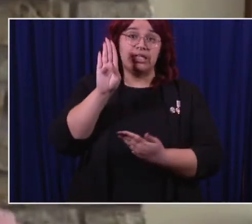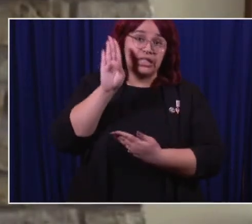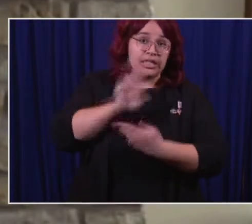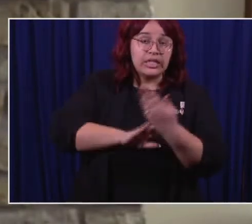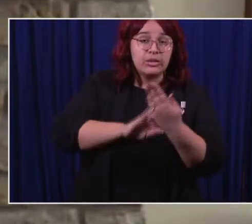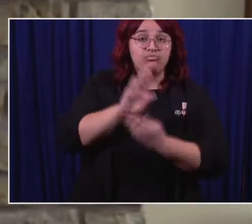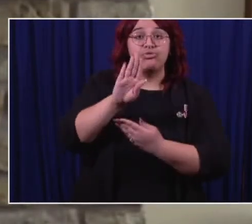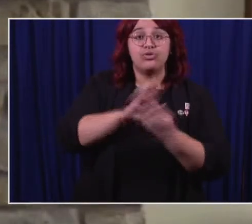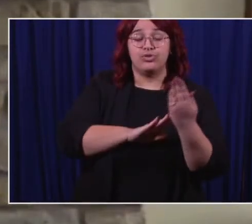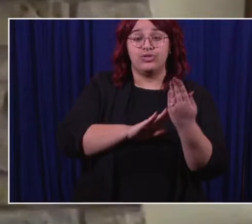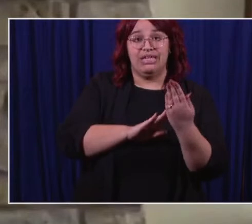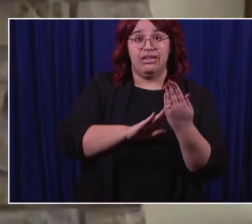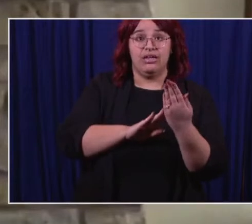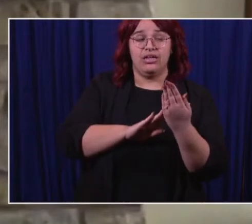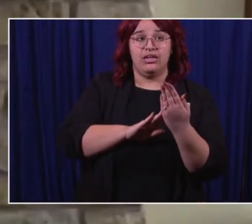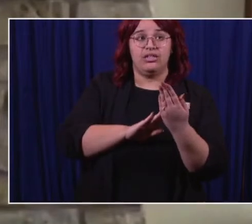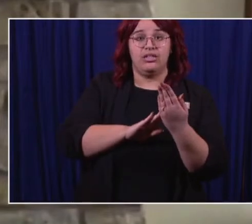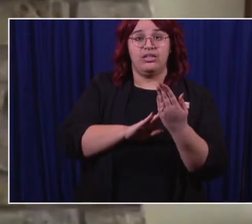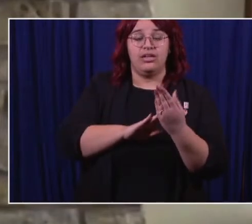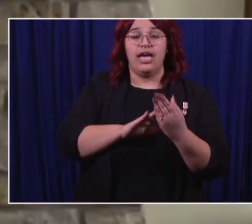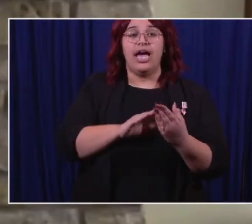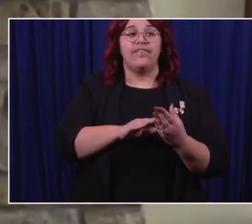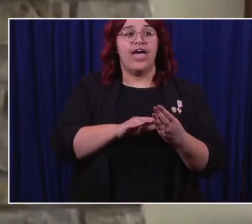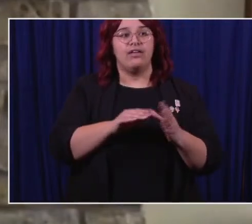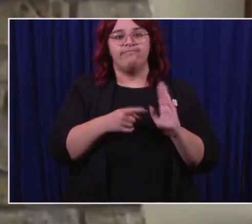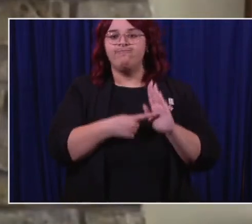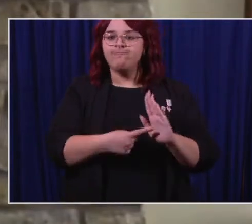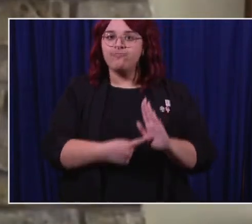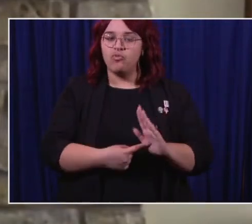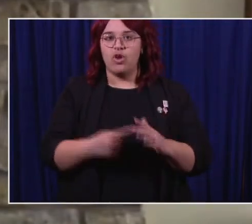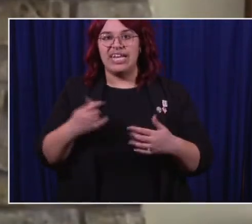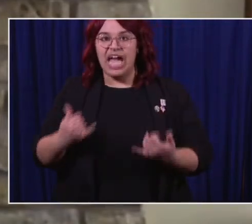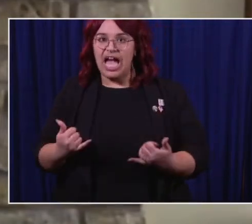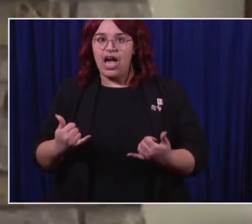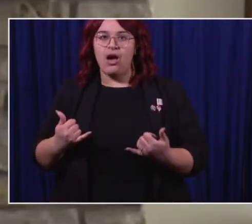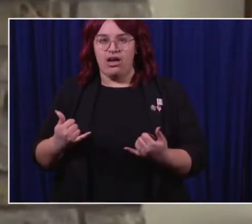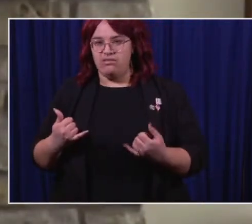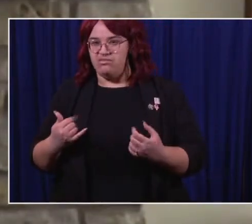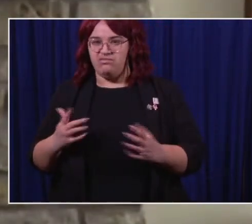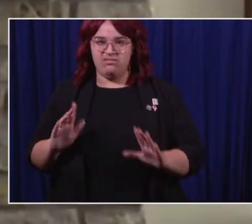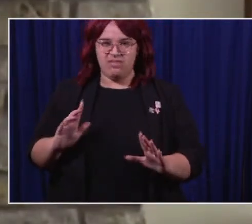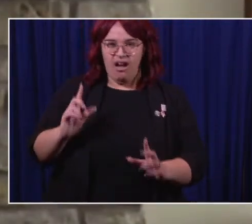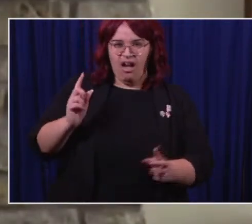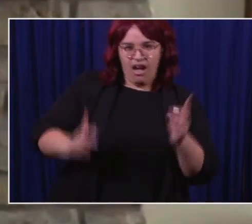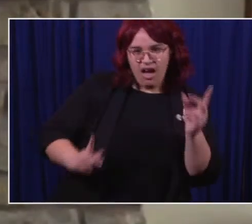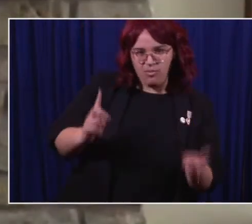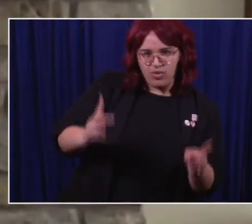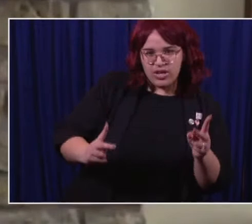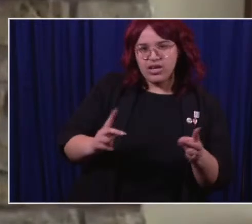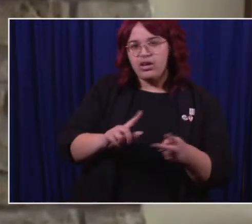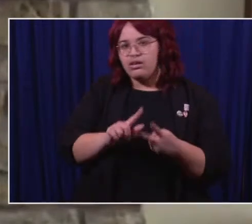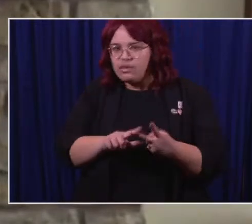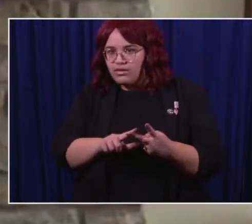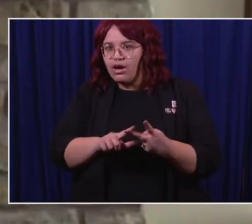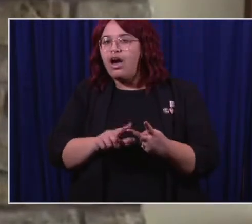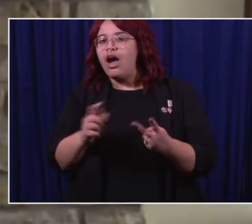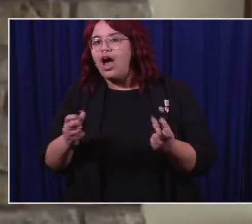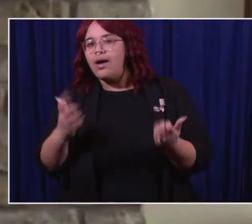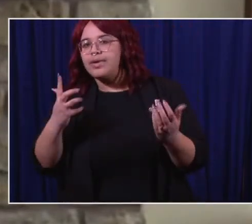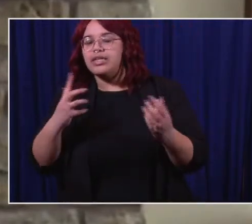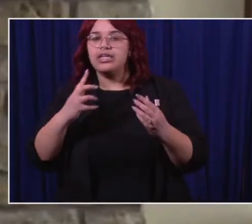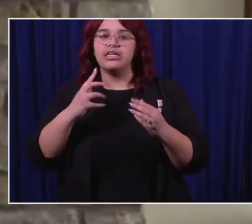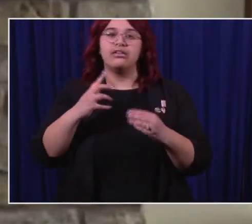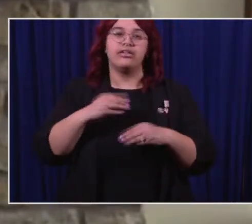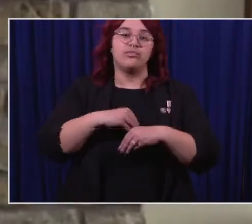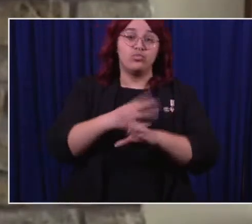not totally in person. And, we're checking them off as they start back. And some of them have told us they can in